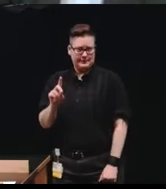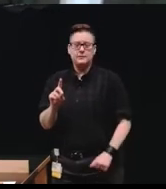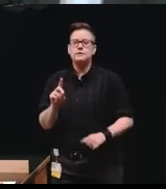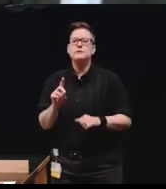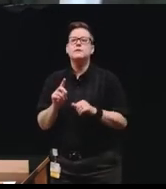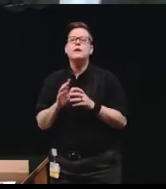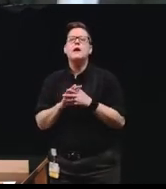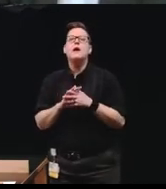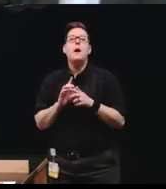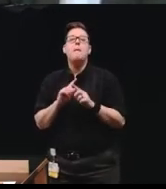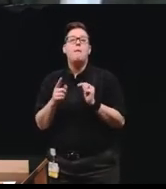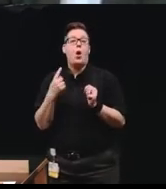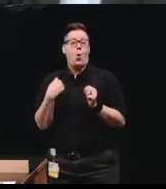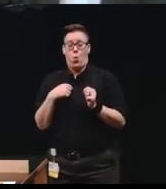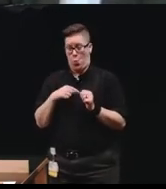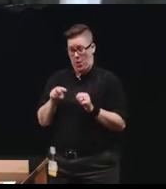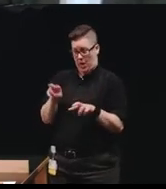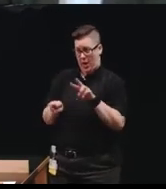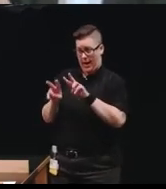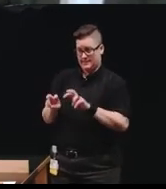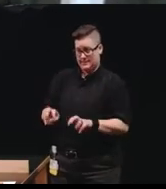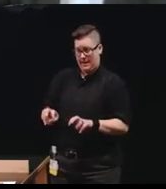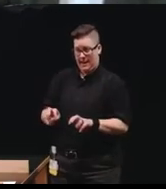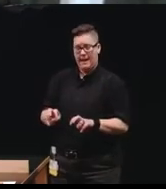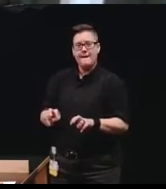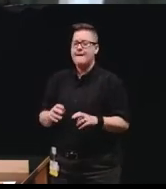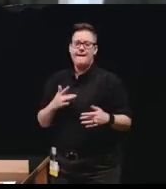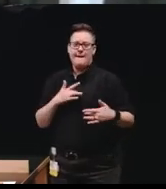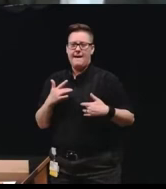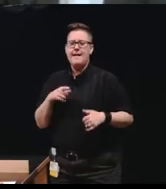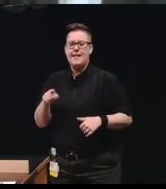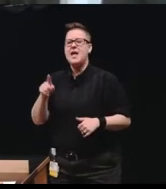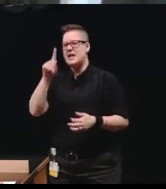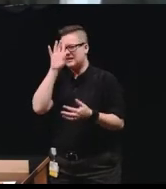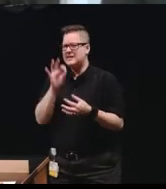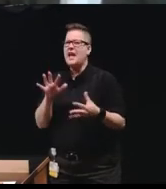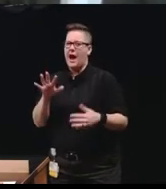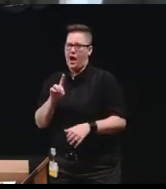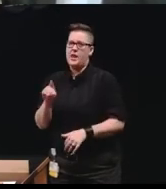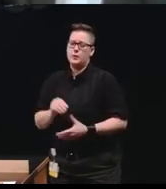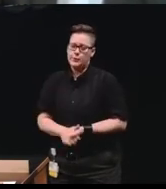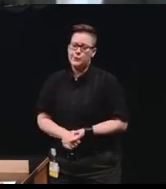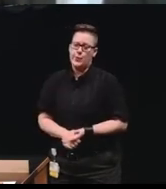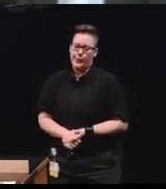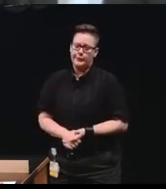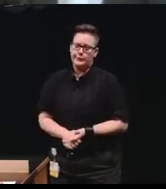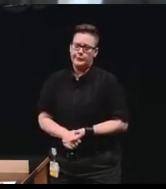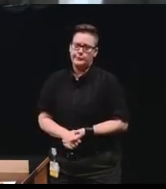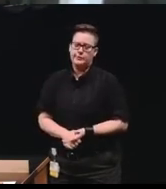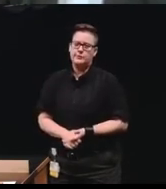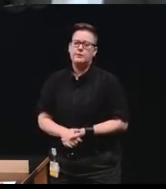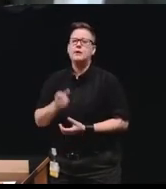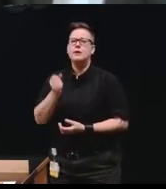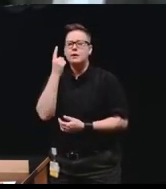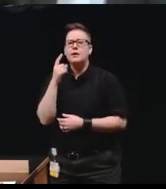when we've actually done our assessment, we're worried about psychotic spectrum disturbances. They're somatically